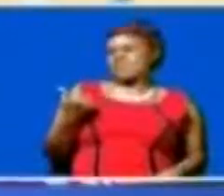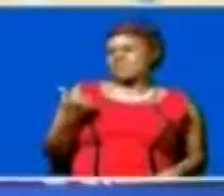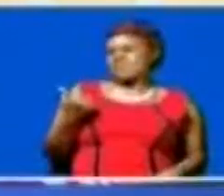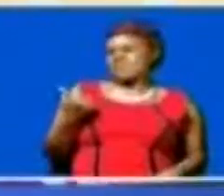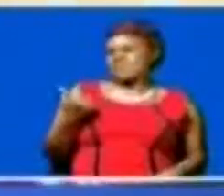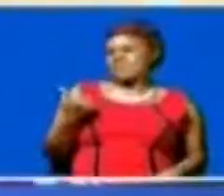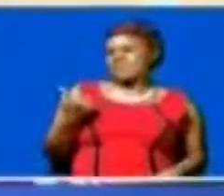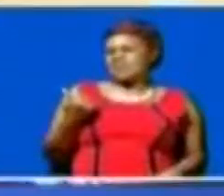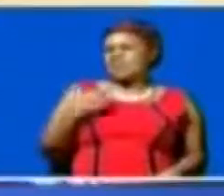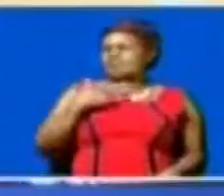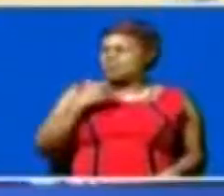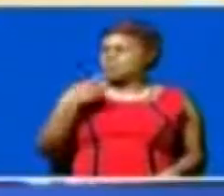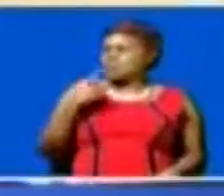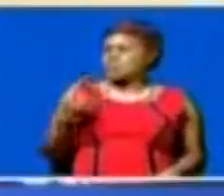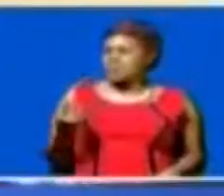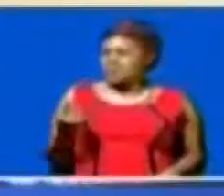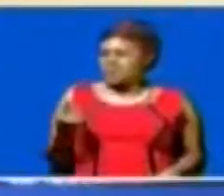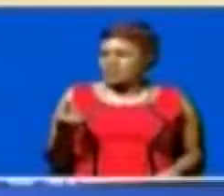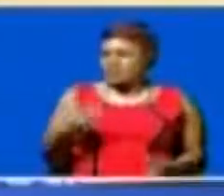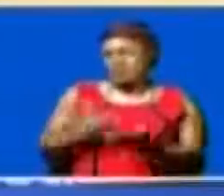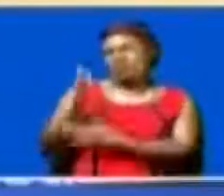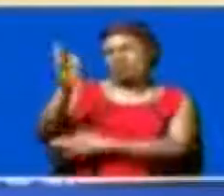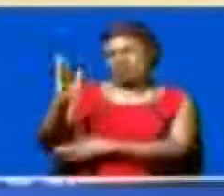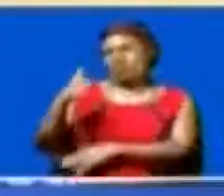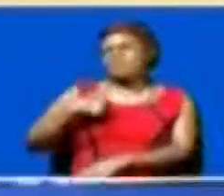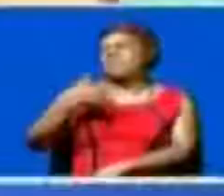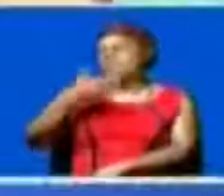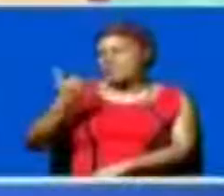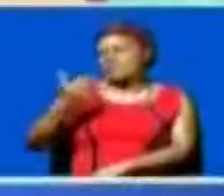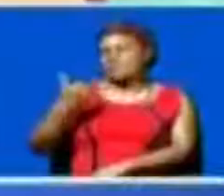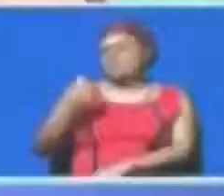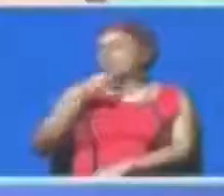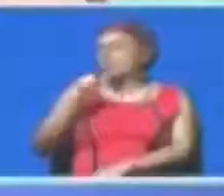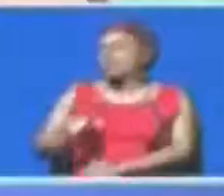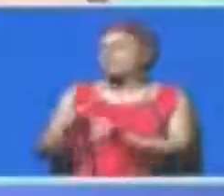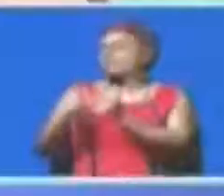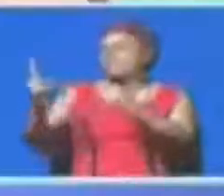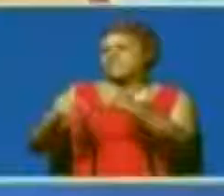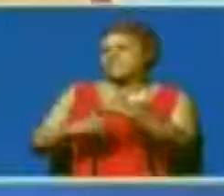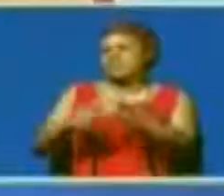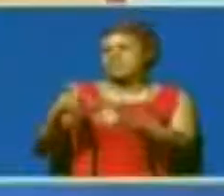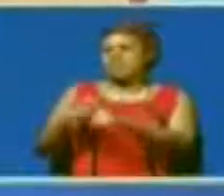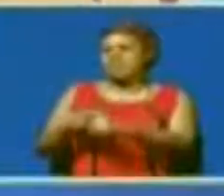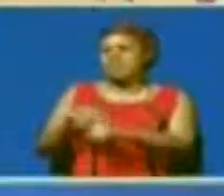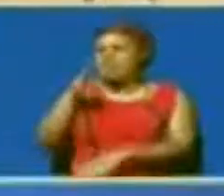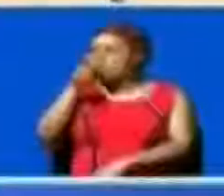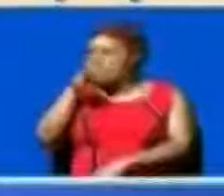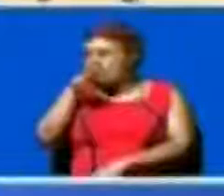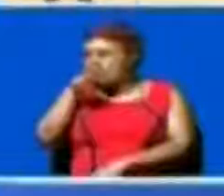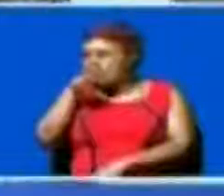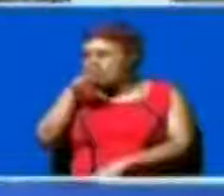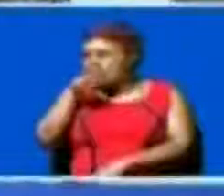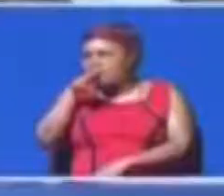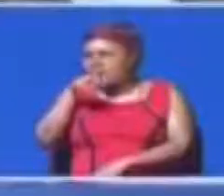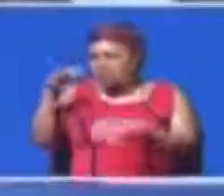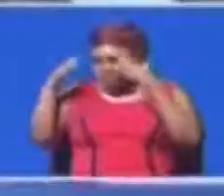And what I want to say is that through God, I know I'm going to be the best player. The 16-year-old from Nyakach Girls in Kisumu County was the